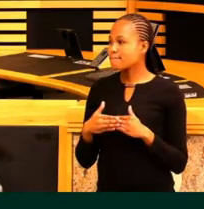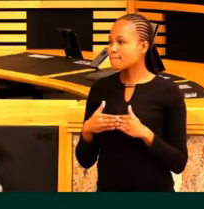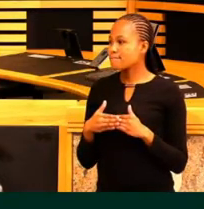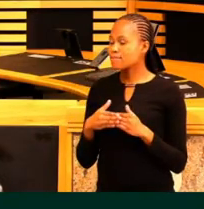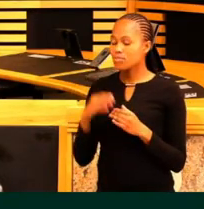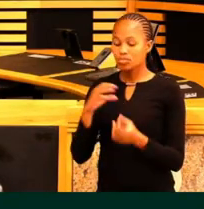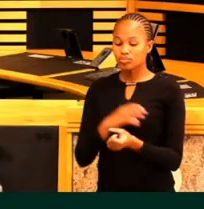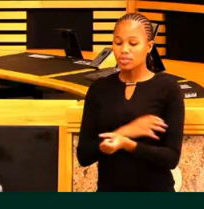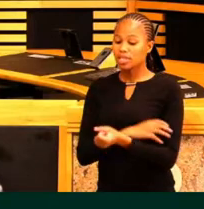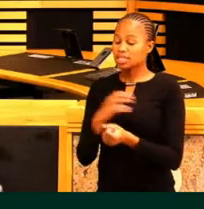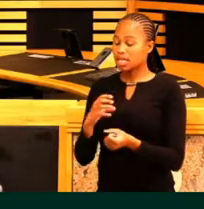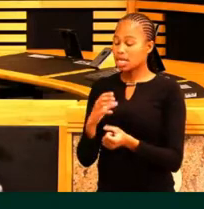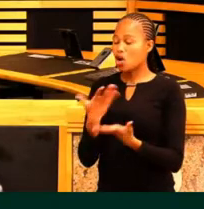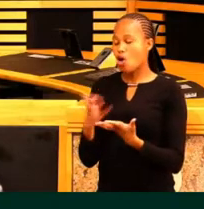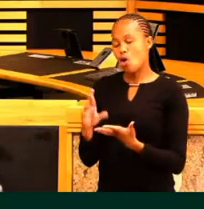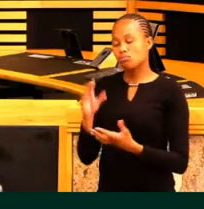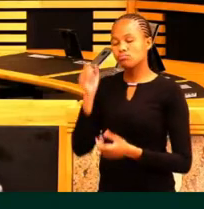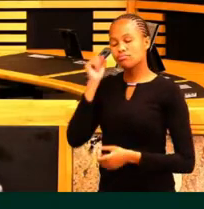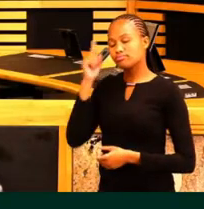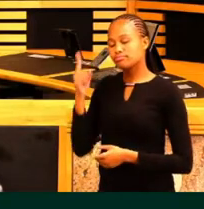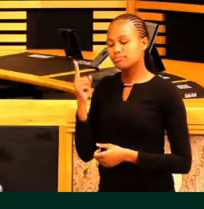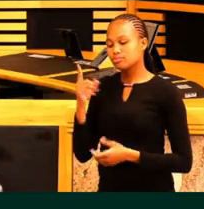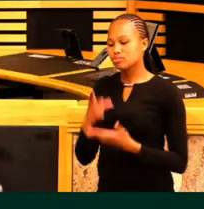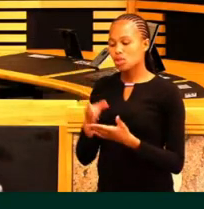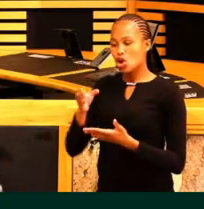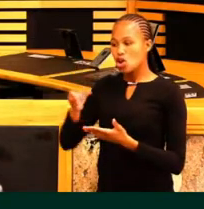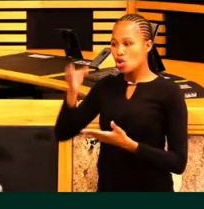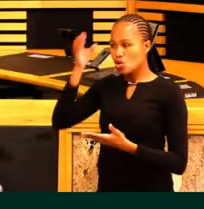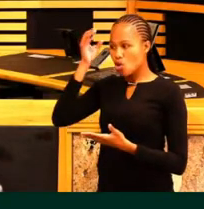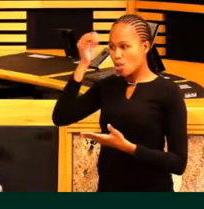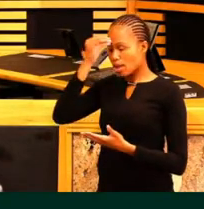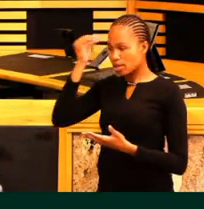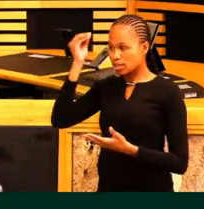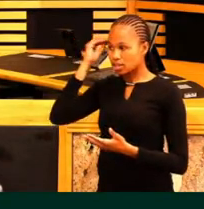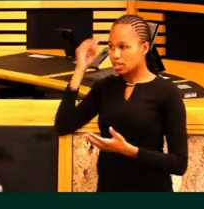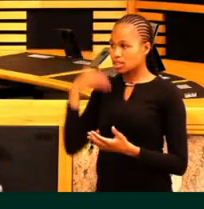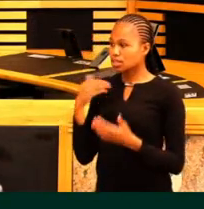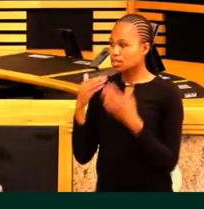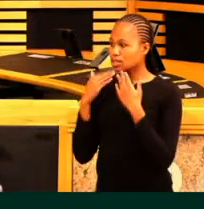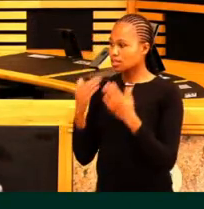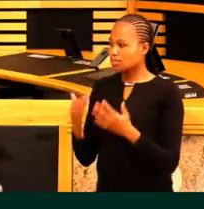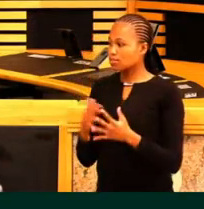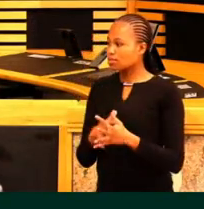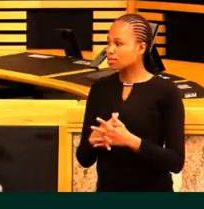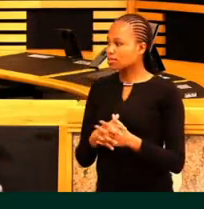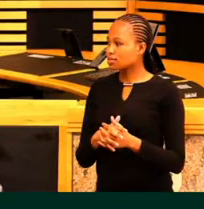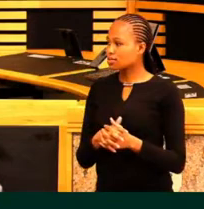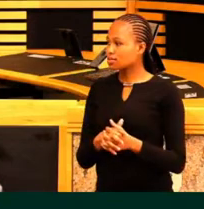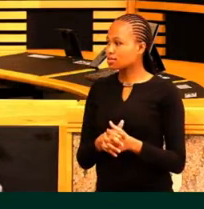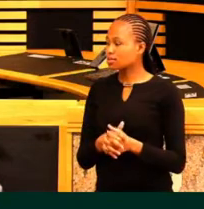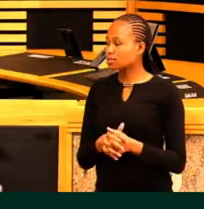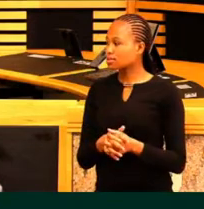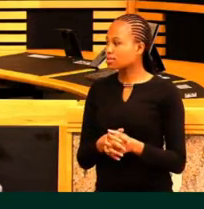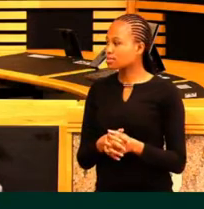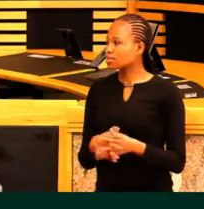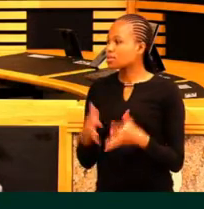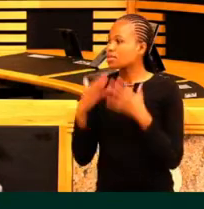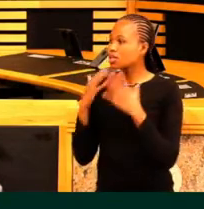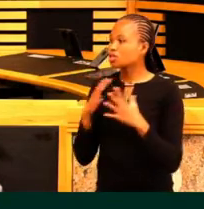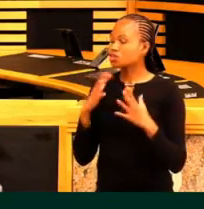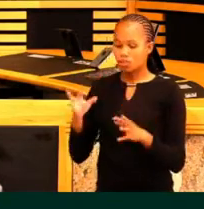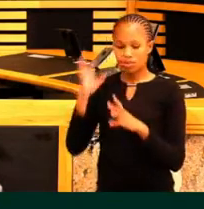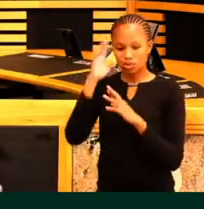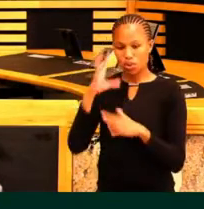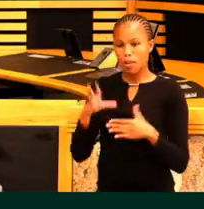strengthening understanding and knowledge thank you so much oral member